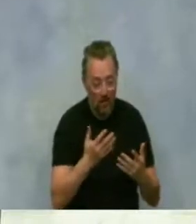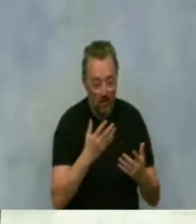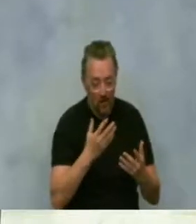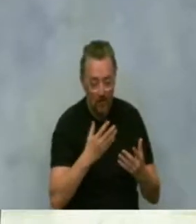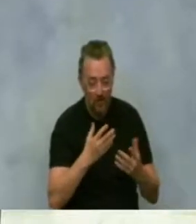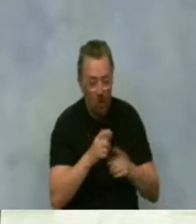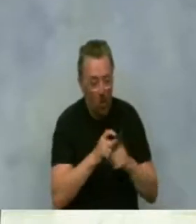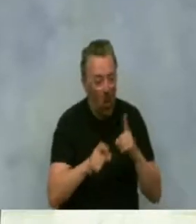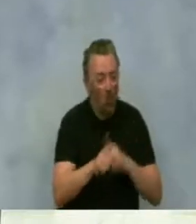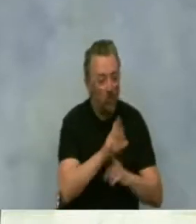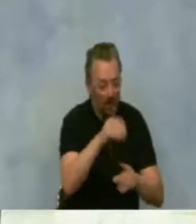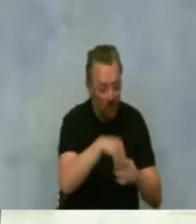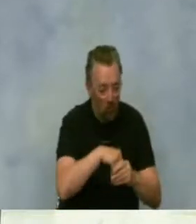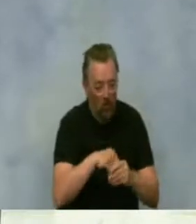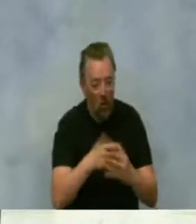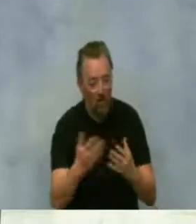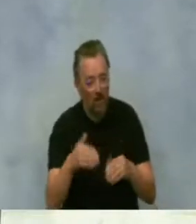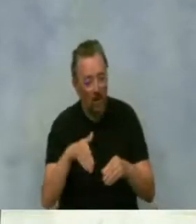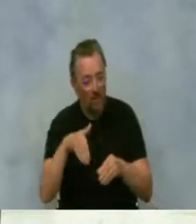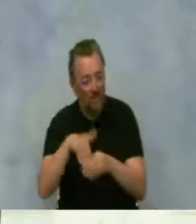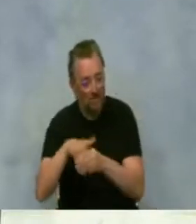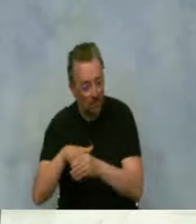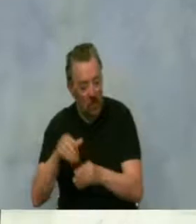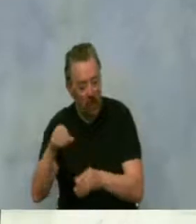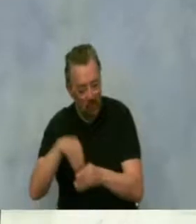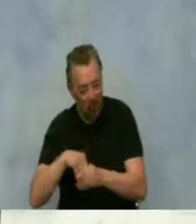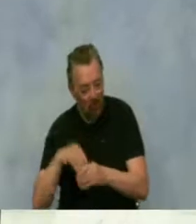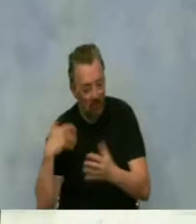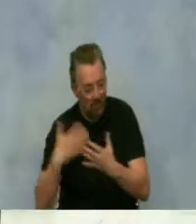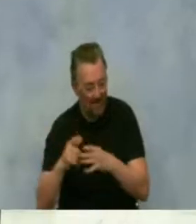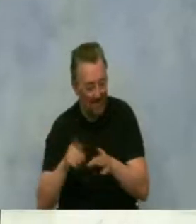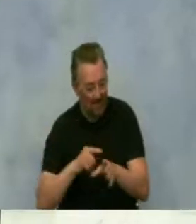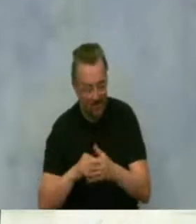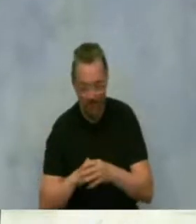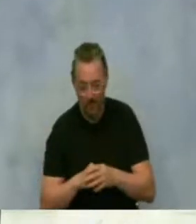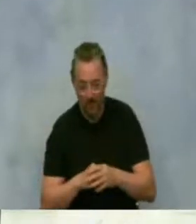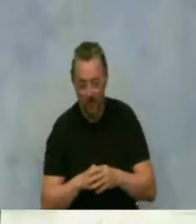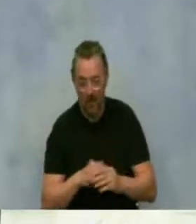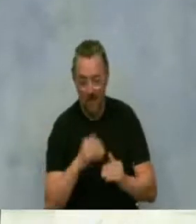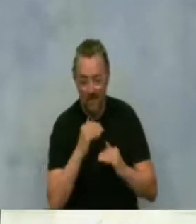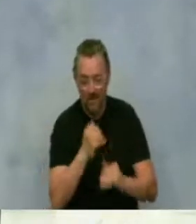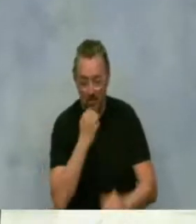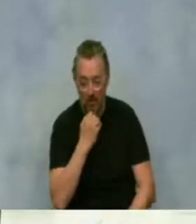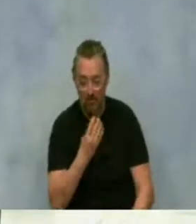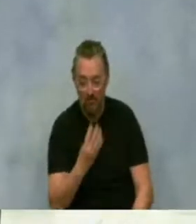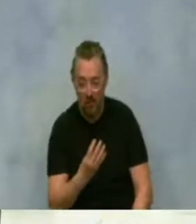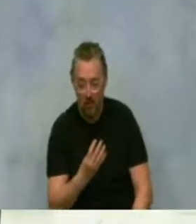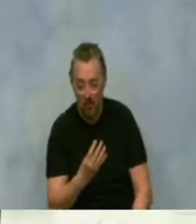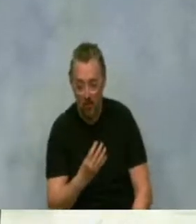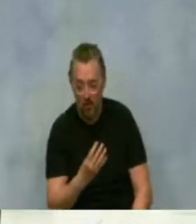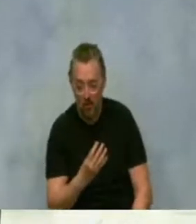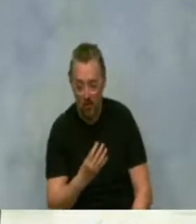community involvement and participation over the past few years. In terms of Section 4,